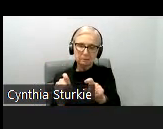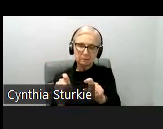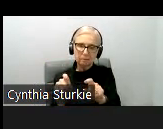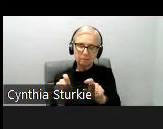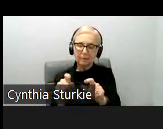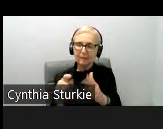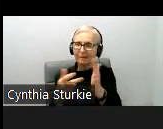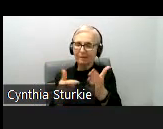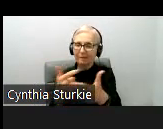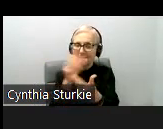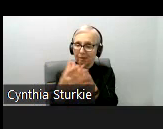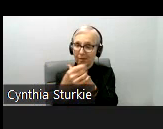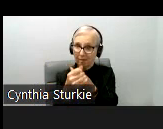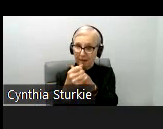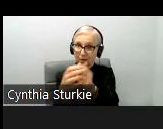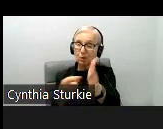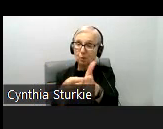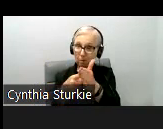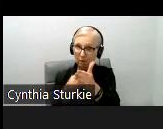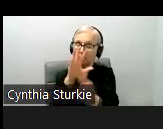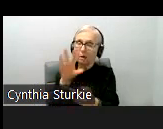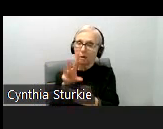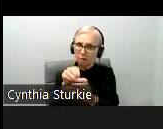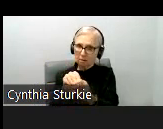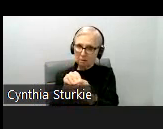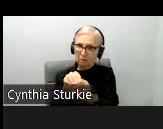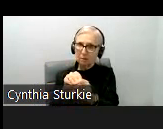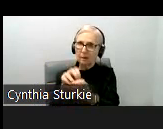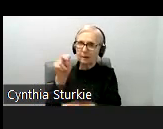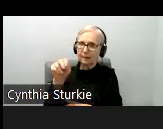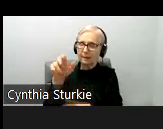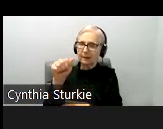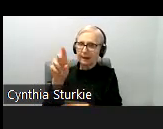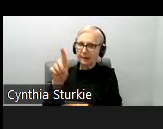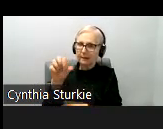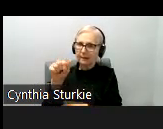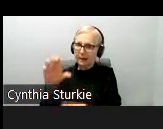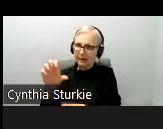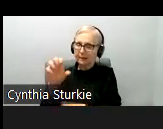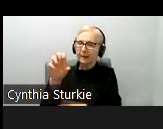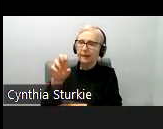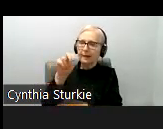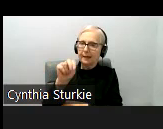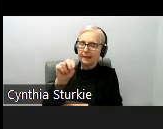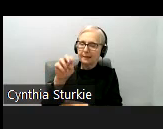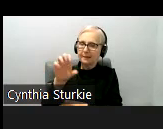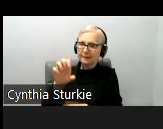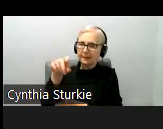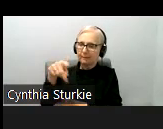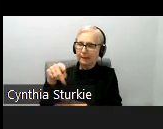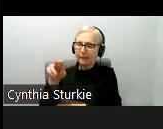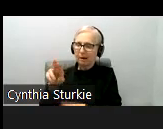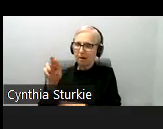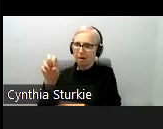of requirements encompasses both the NADAC NCPRSS certification, which is a national